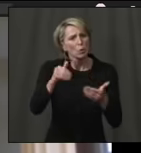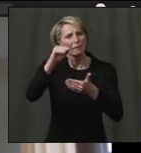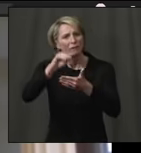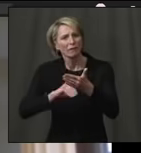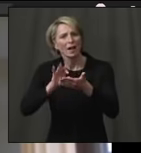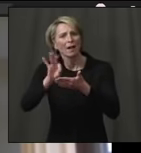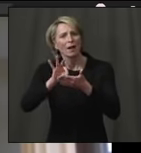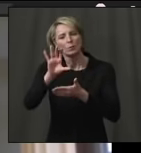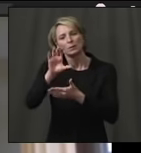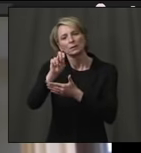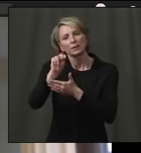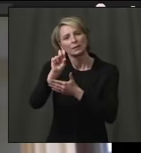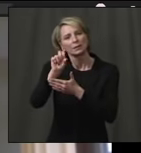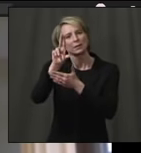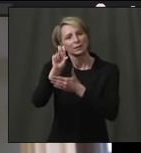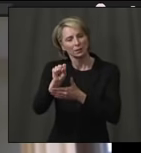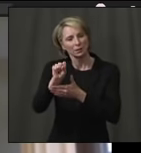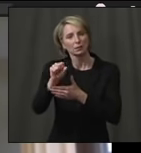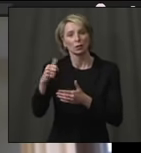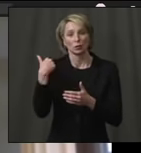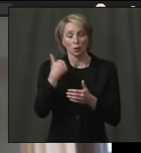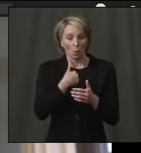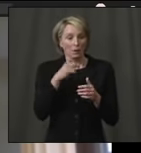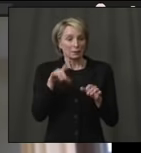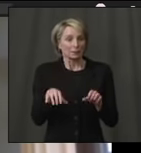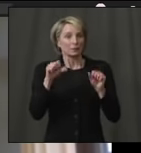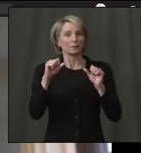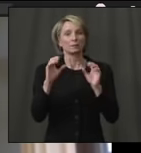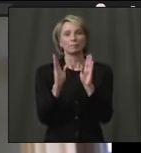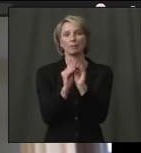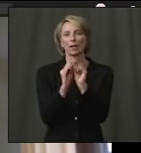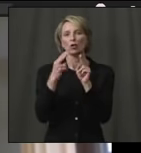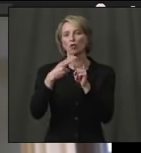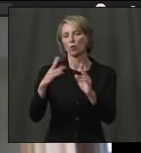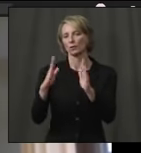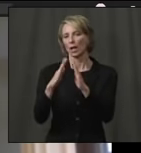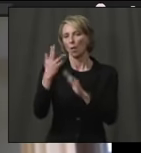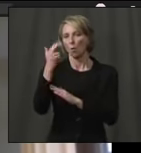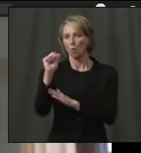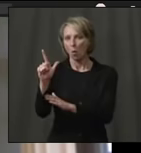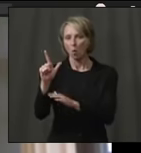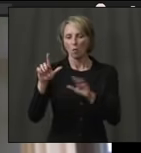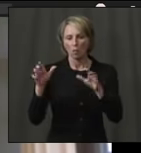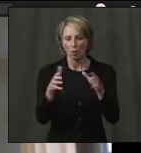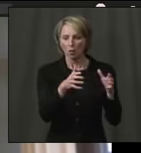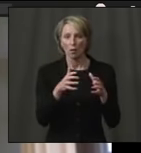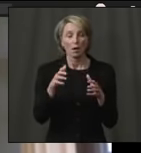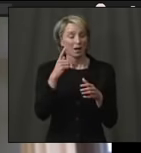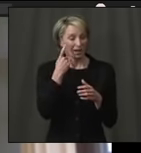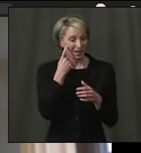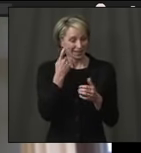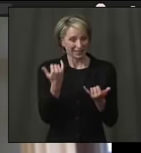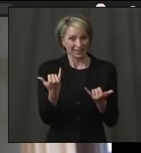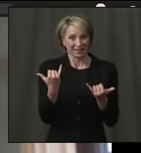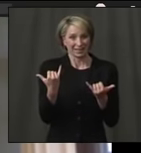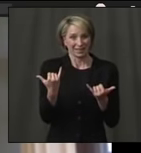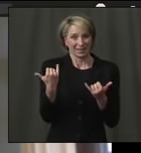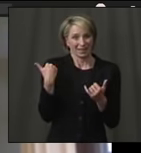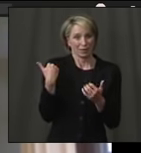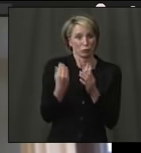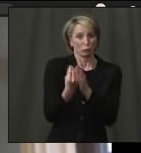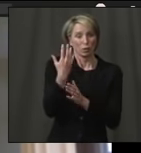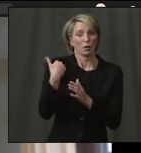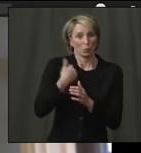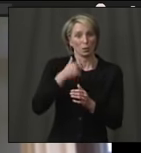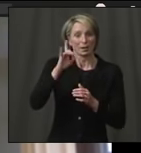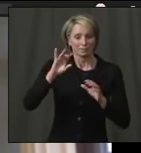our census partners in those hard-to-count areas. We have a summit in New Haven earlier in the spring